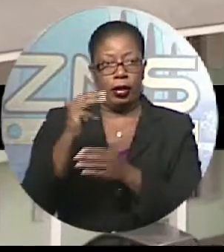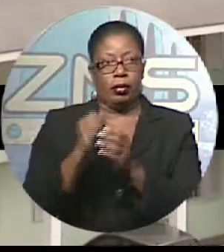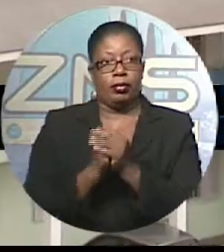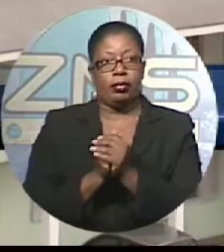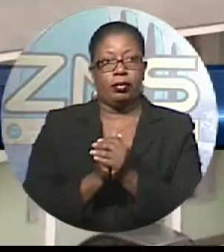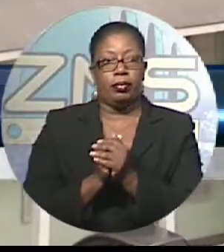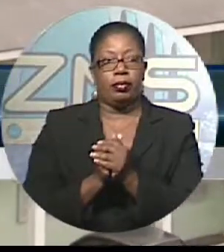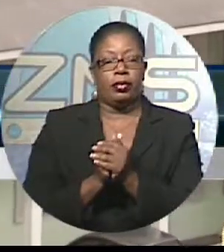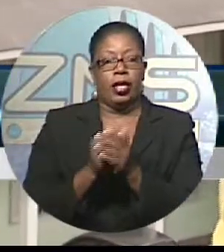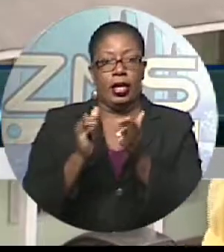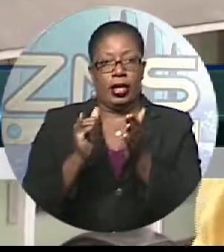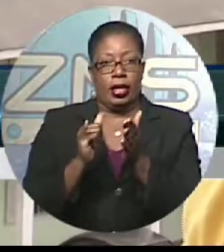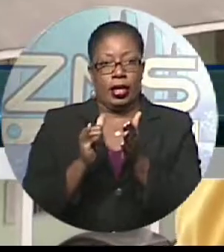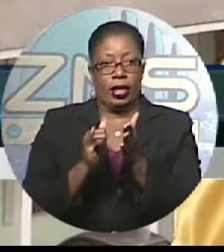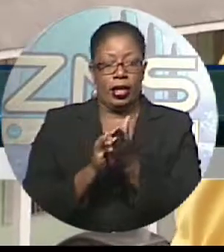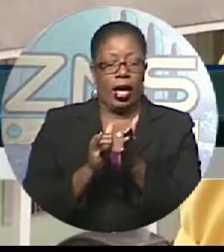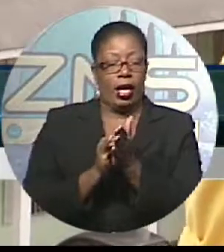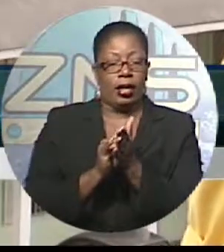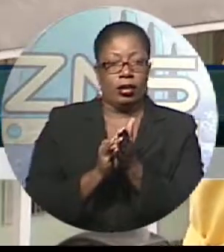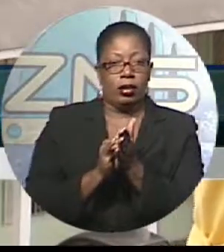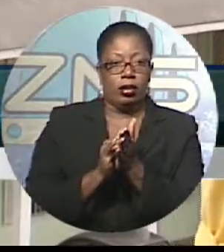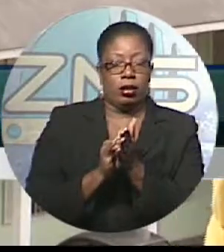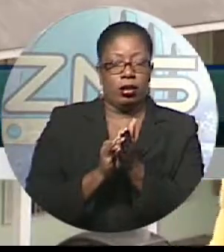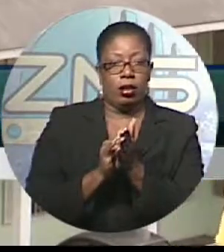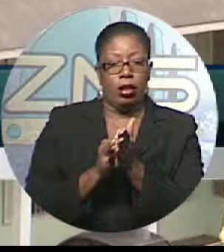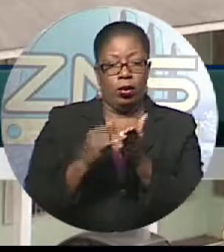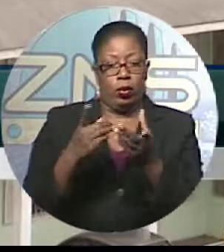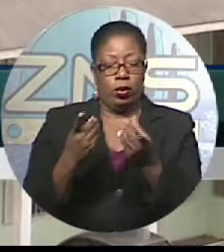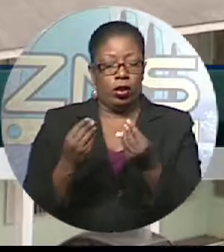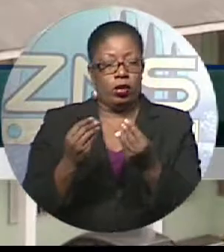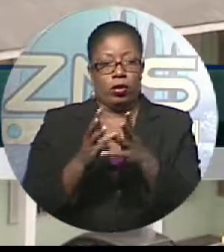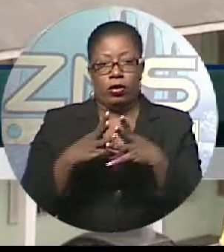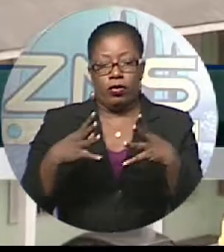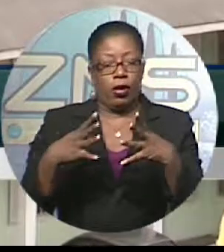is very big, and of course I'm proud. The family is proud.